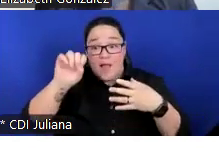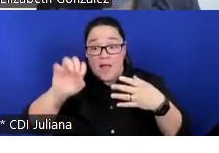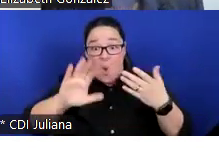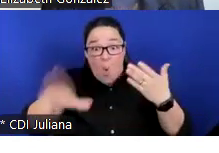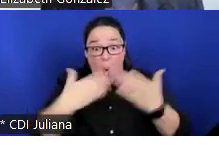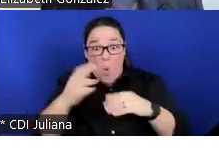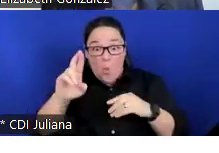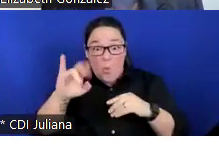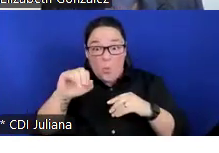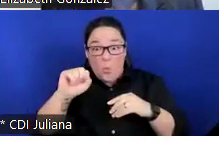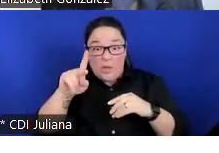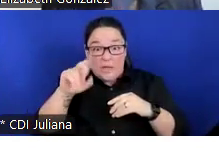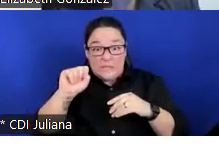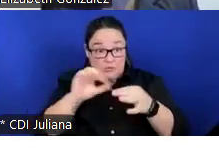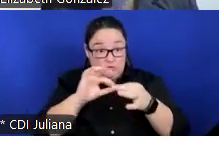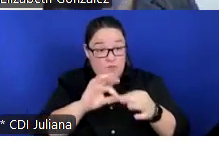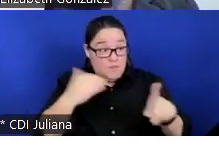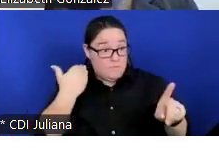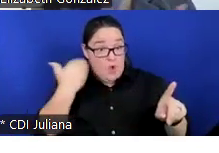some alternatives?